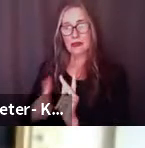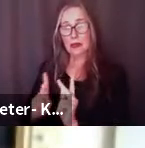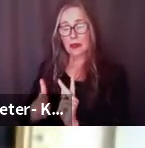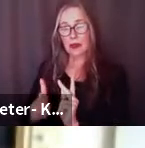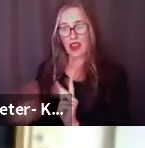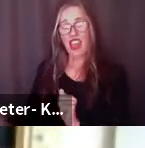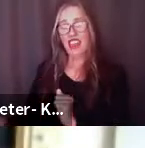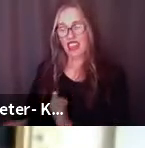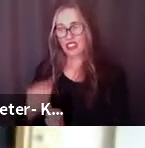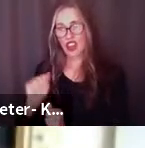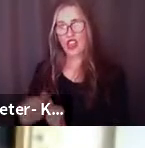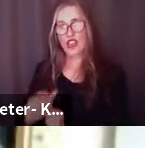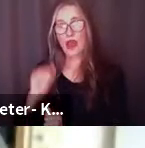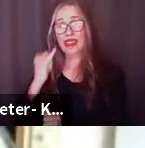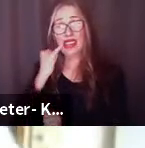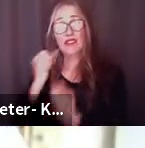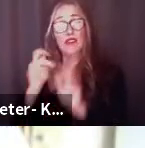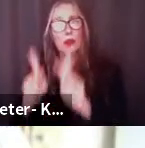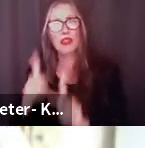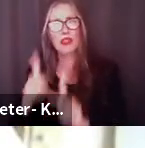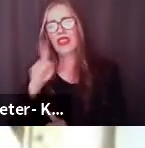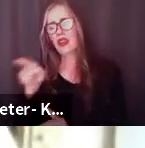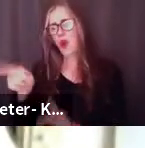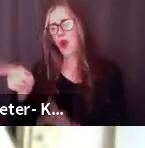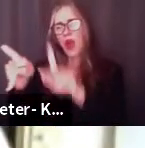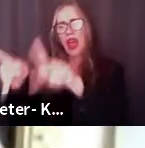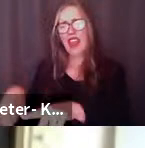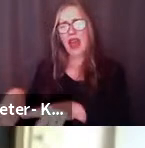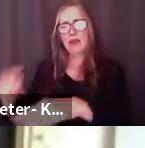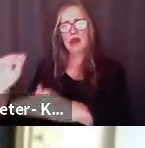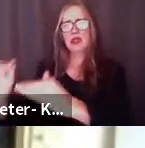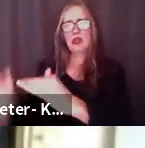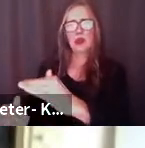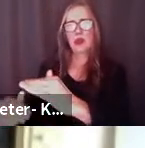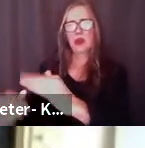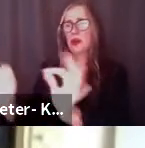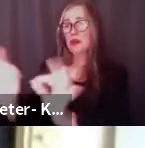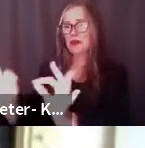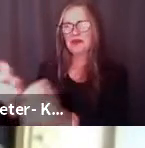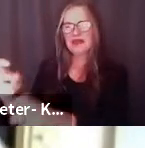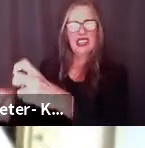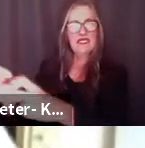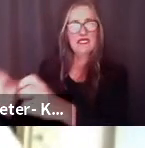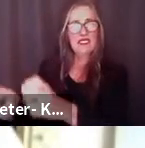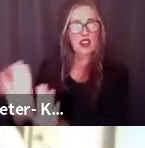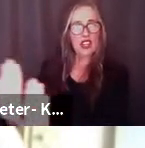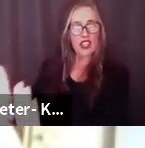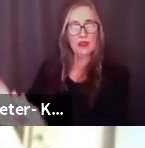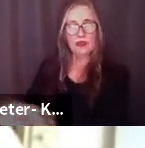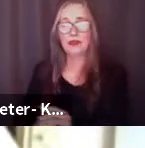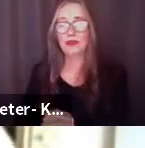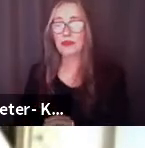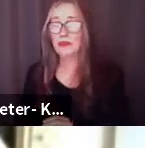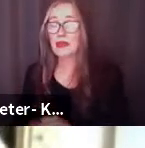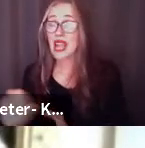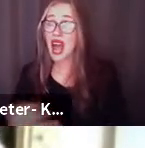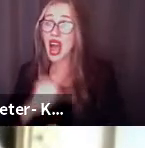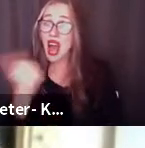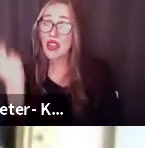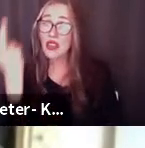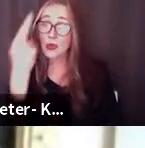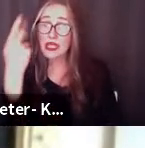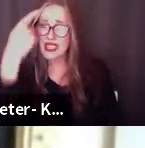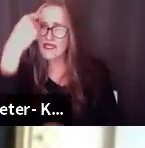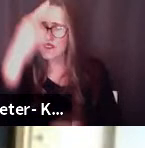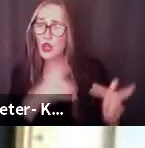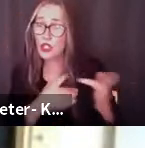society to be biologically inferior a second reason for concern about a new eugenics is that